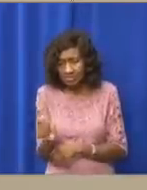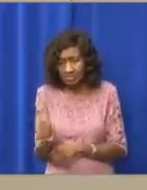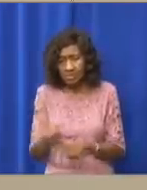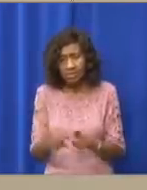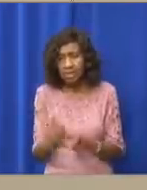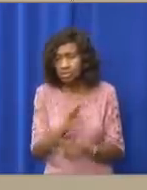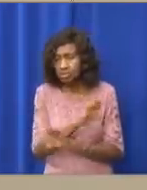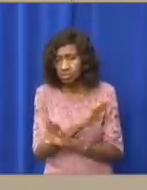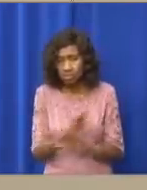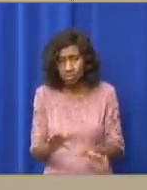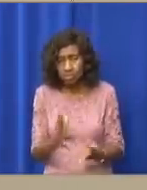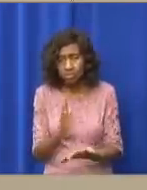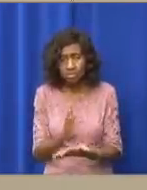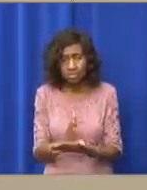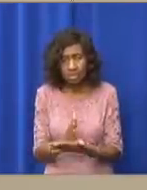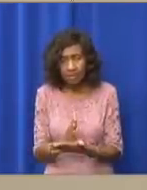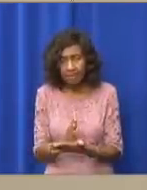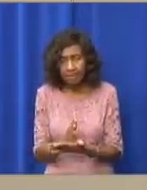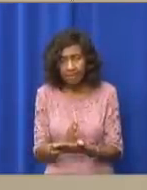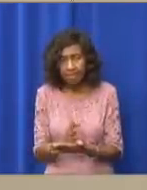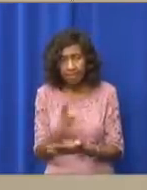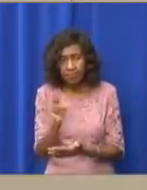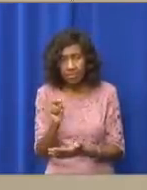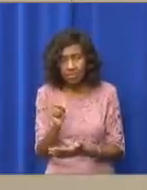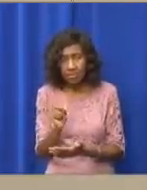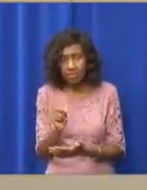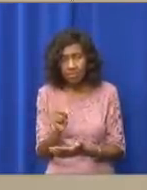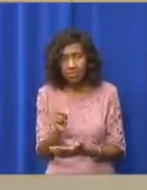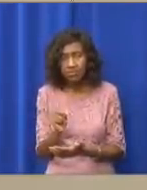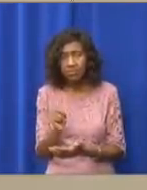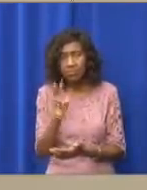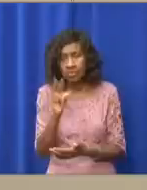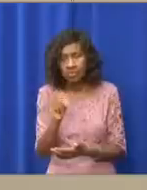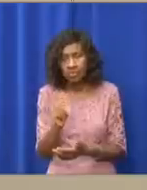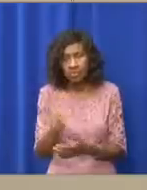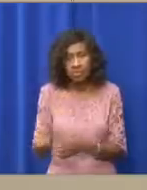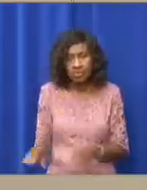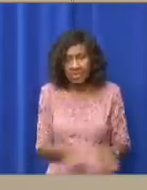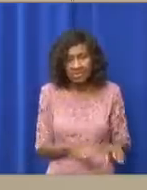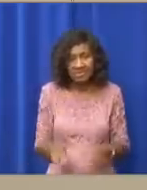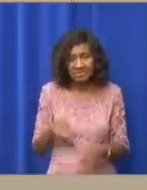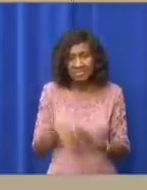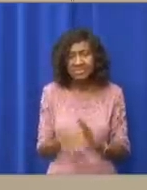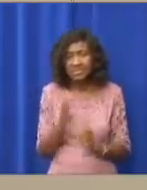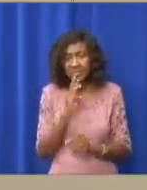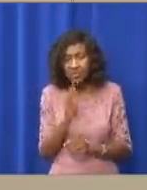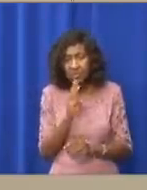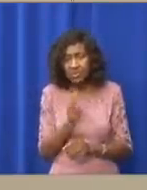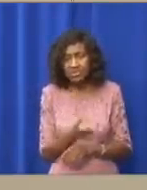of boats or no in-water activity in those areas.